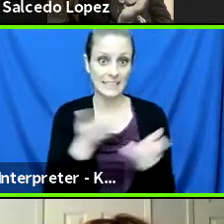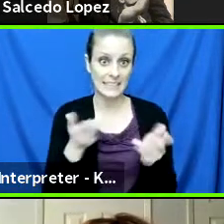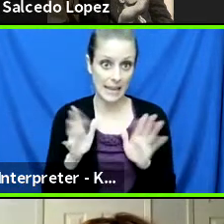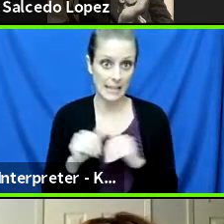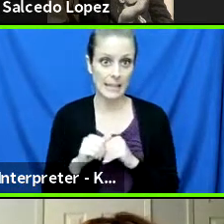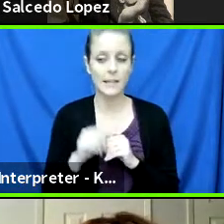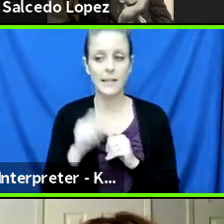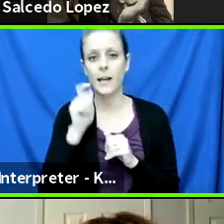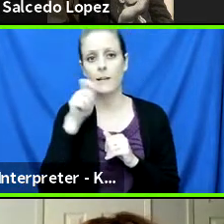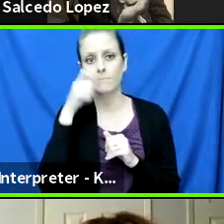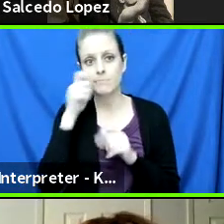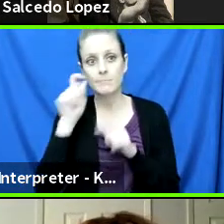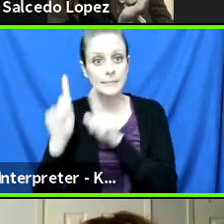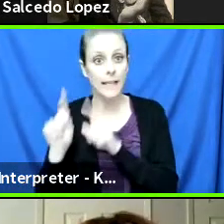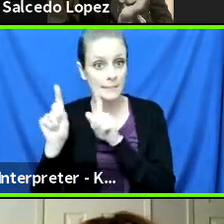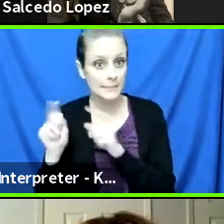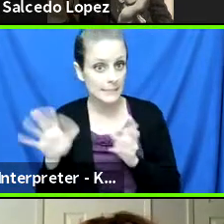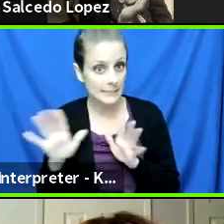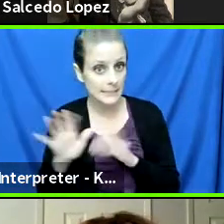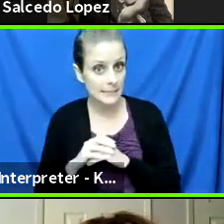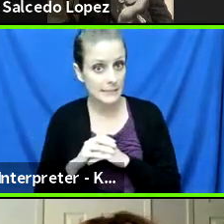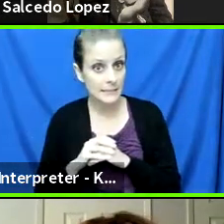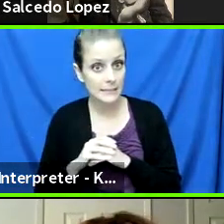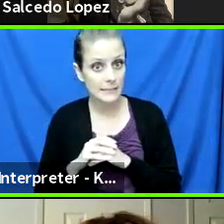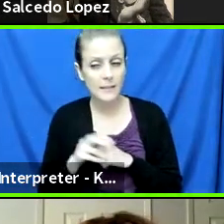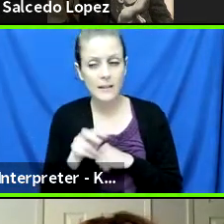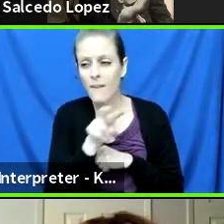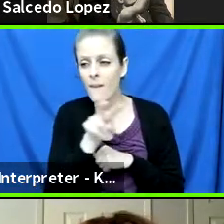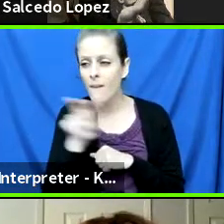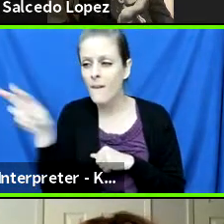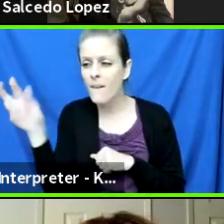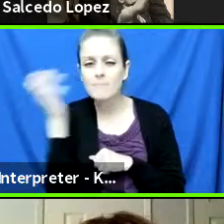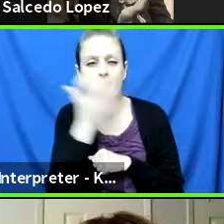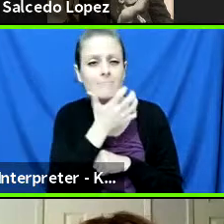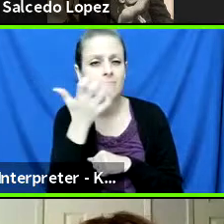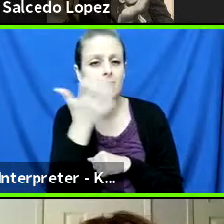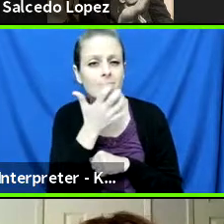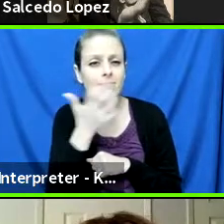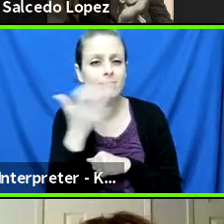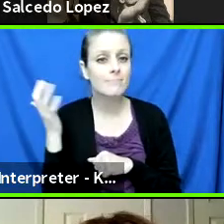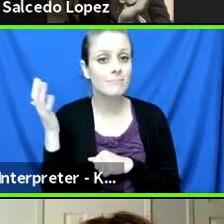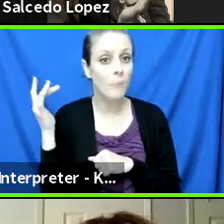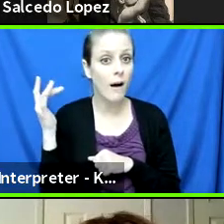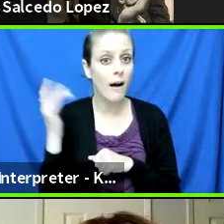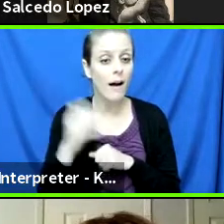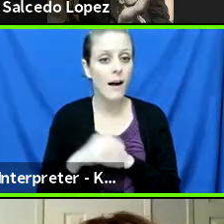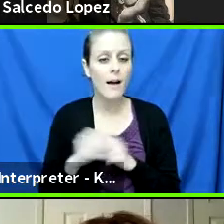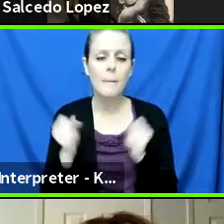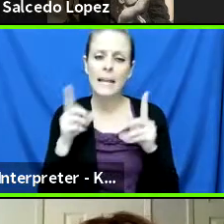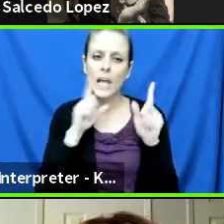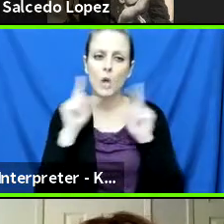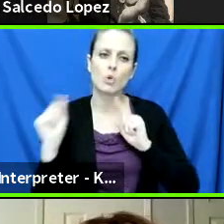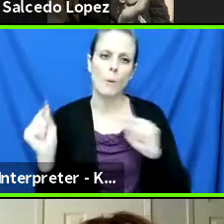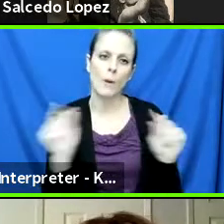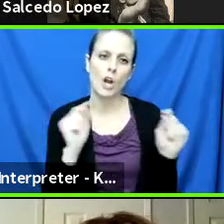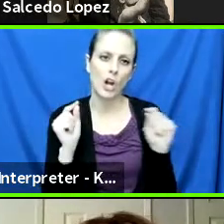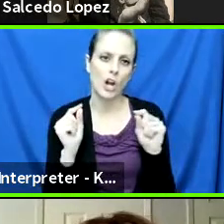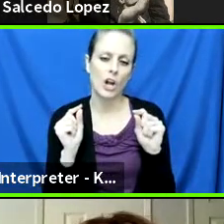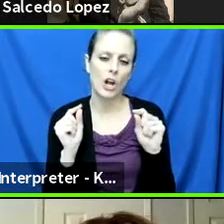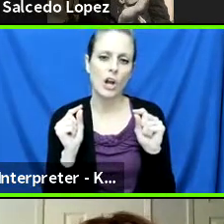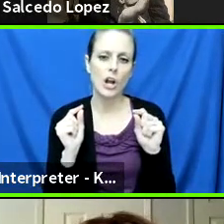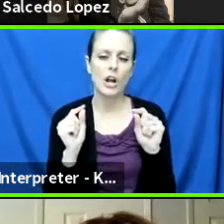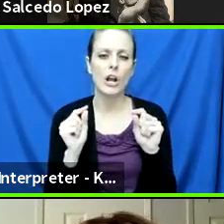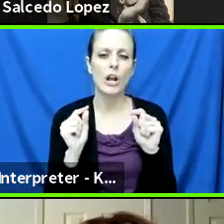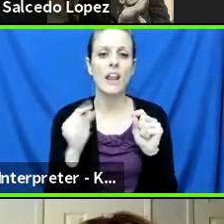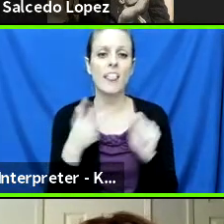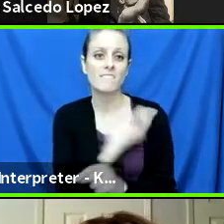tested, and it's amazing because there's a lot of rumors that the